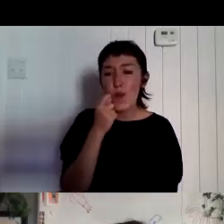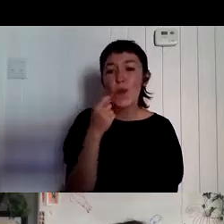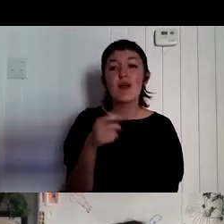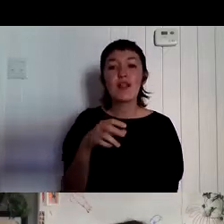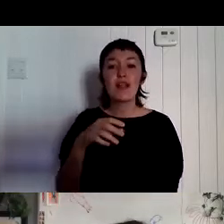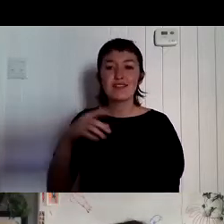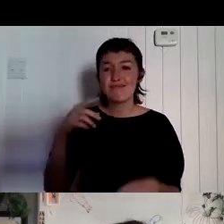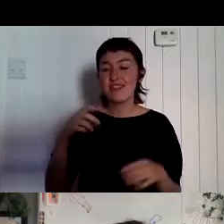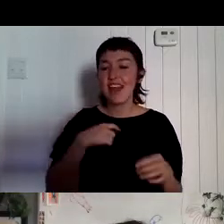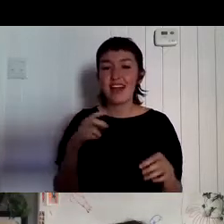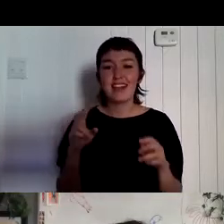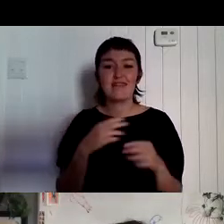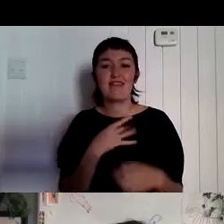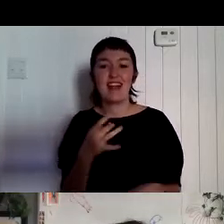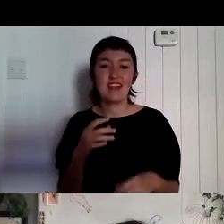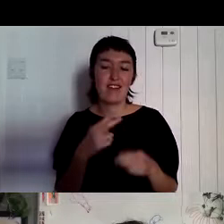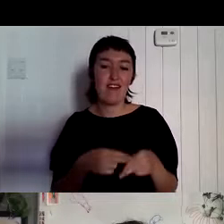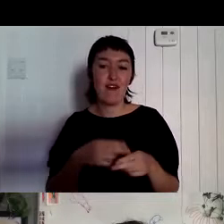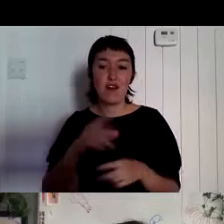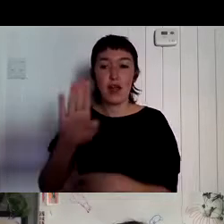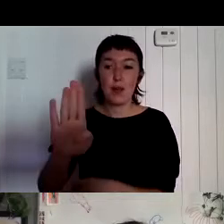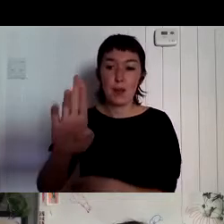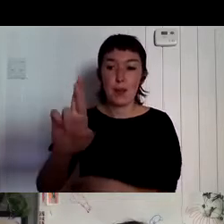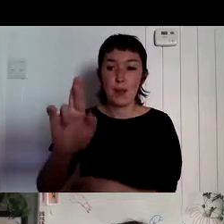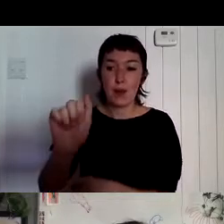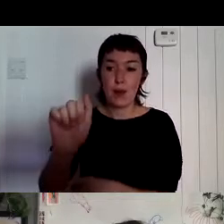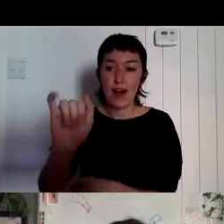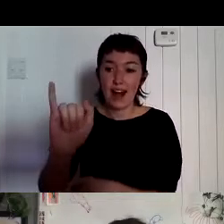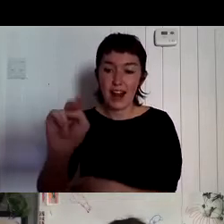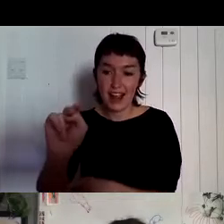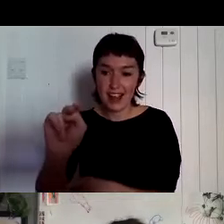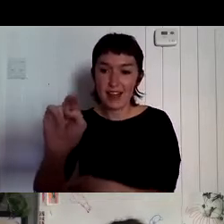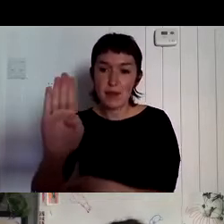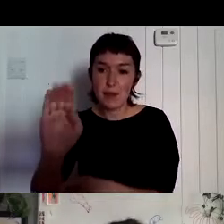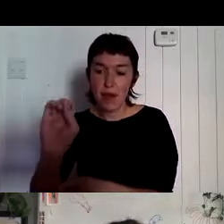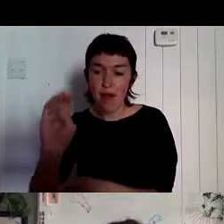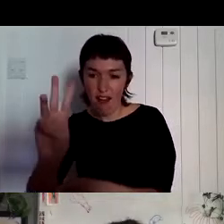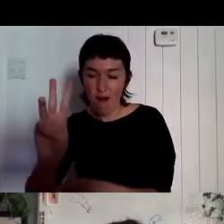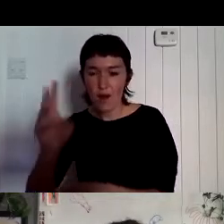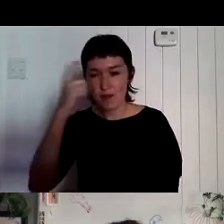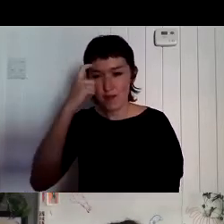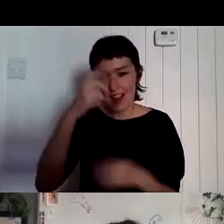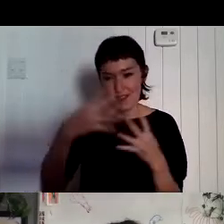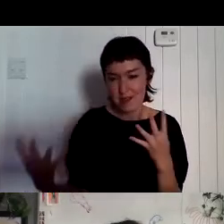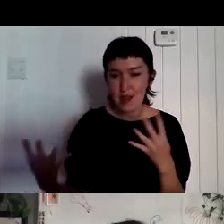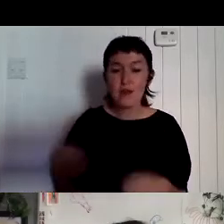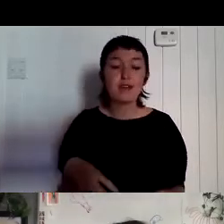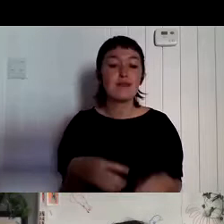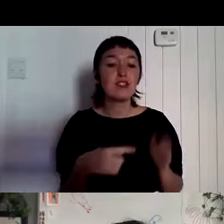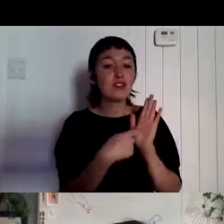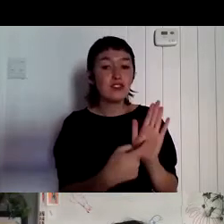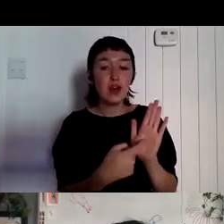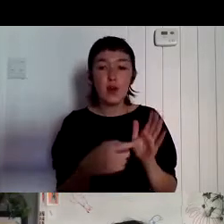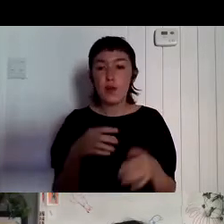what this type of MRI does is it looks at the way that water is flowing throughout the brain. So you can see this is another